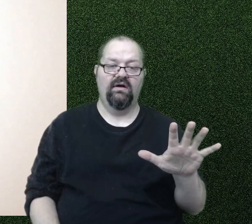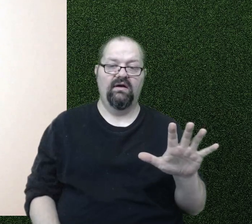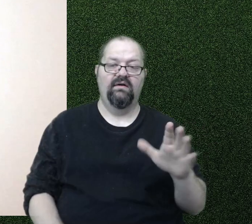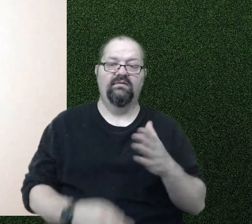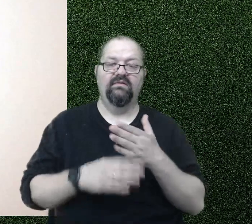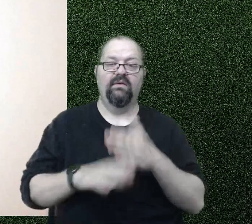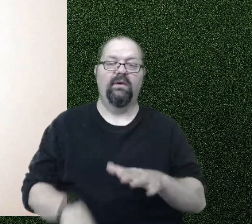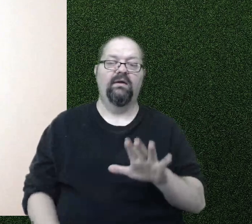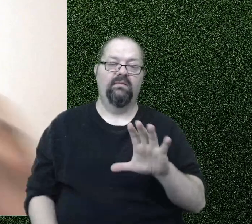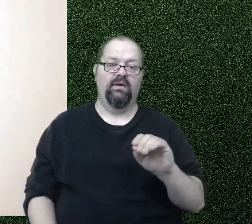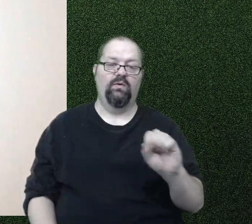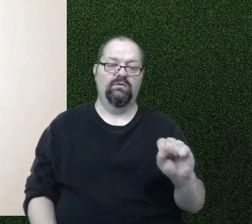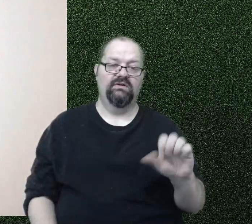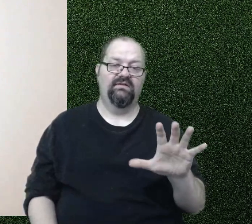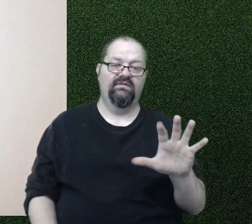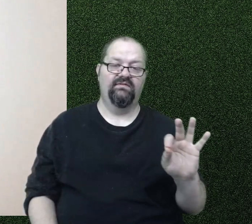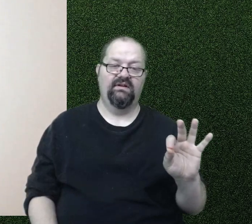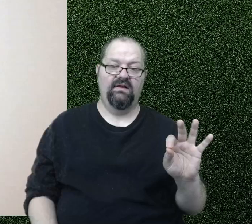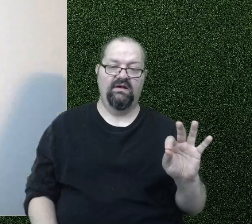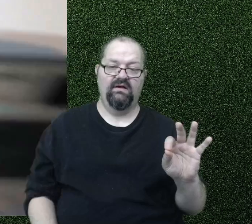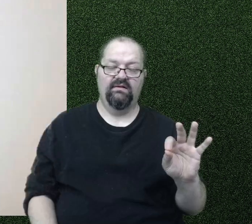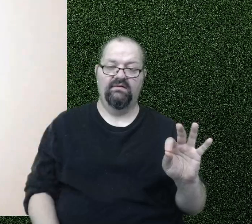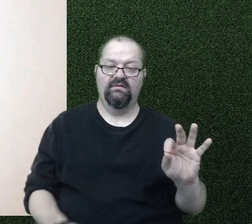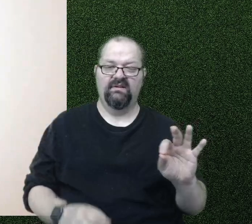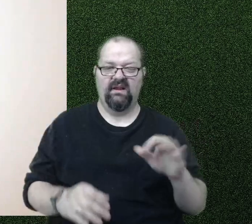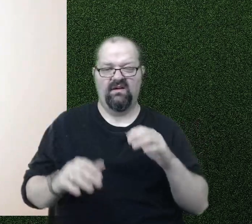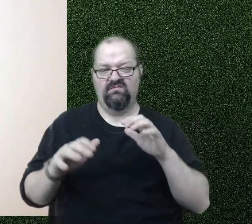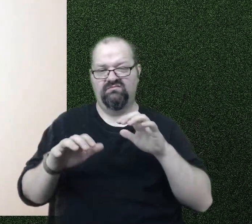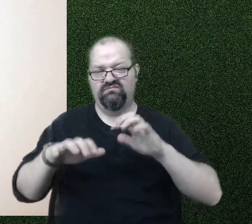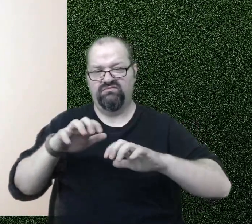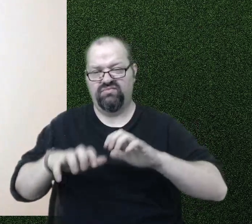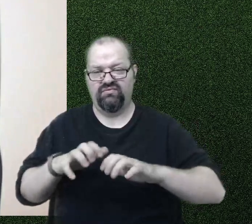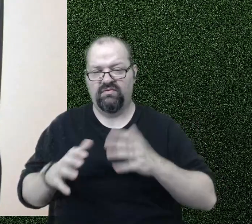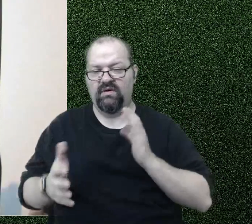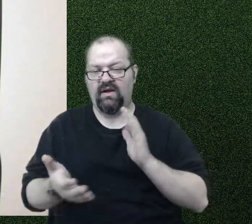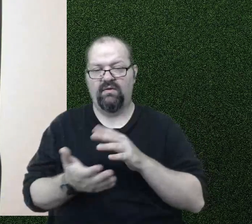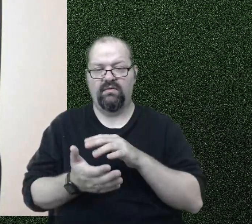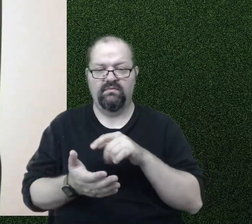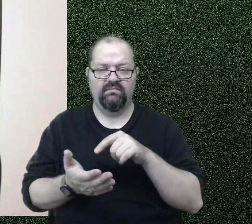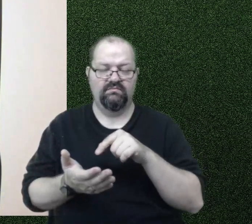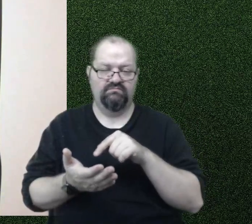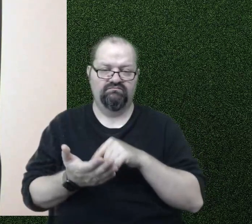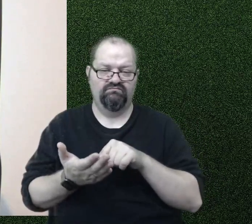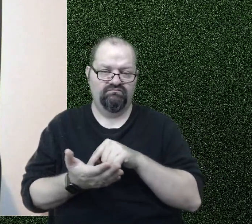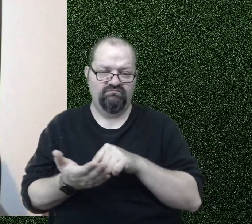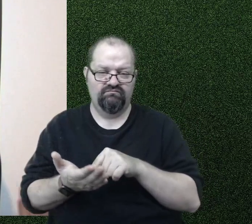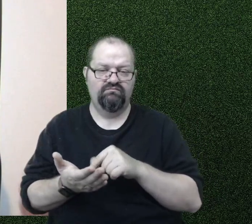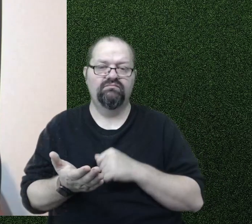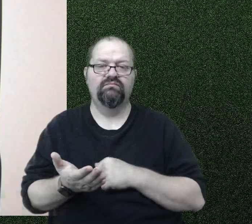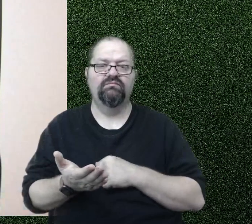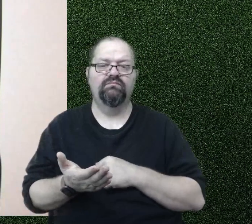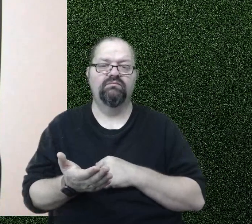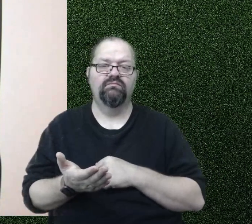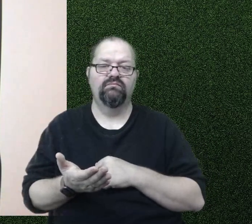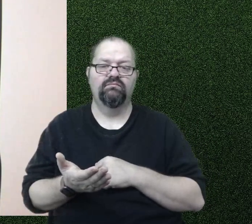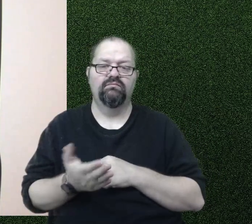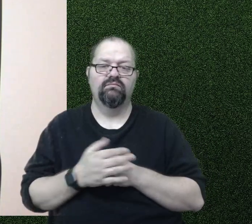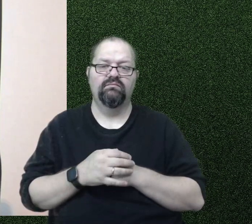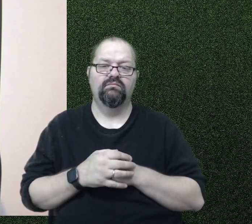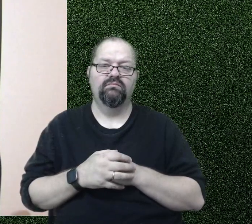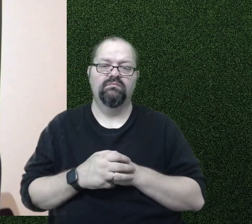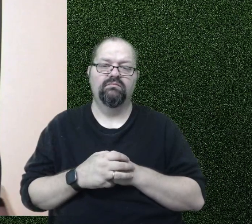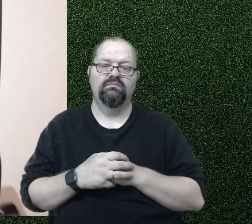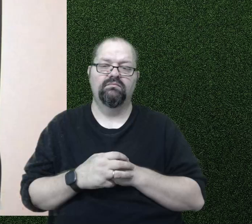59. I've got that in my calculator already. So I'm going to multiply by cosine of 35.